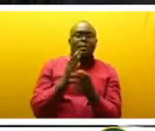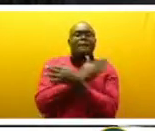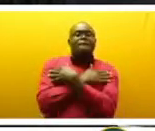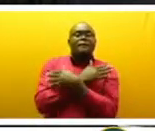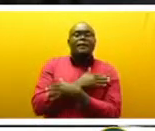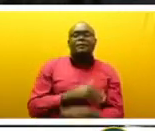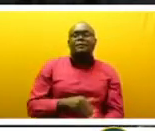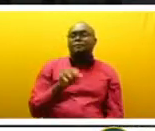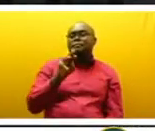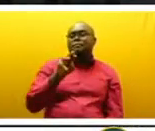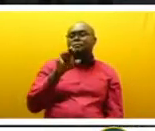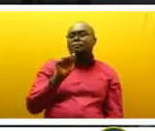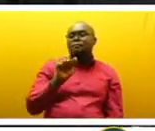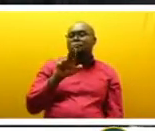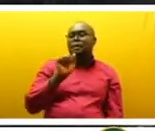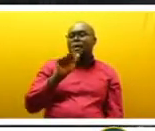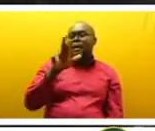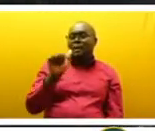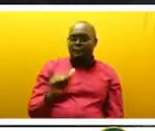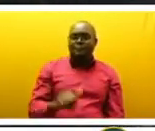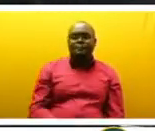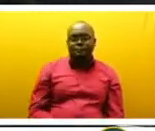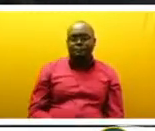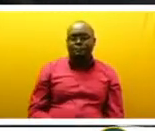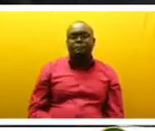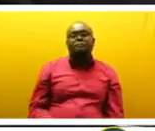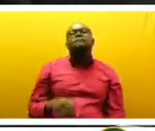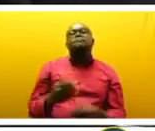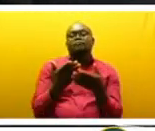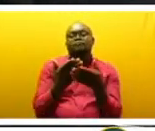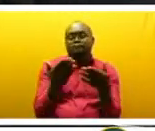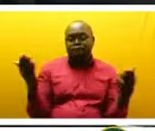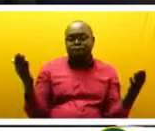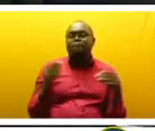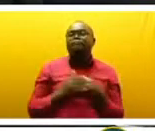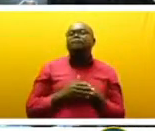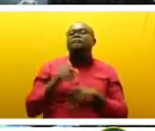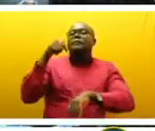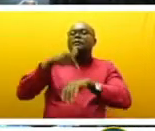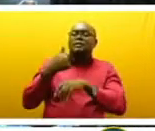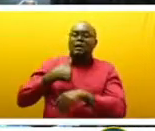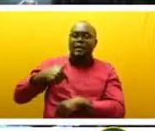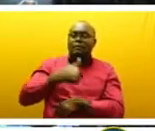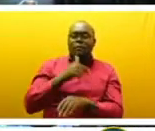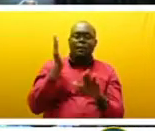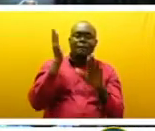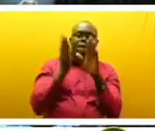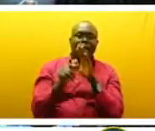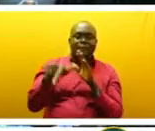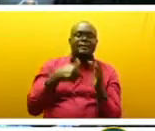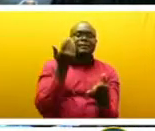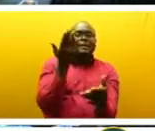Morara Umoke. Your Lordship, when we filed this petition,